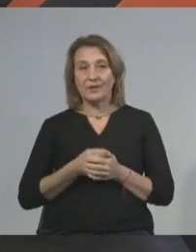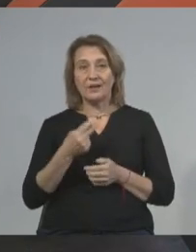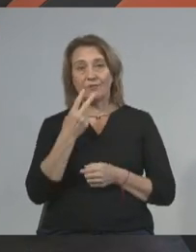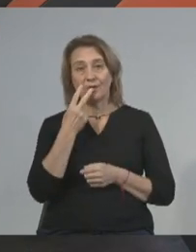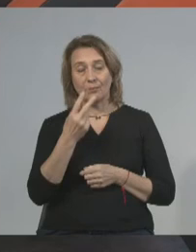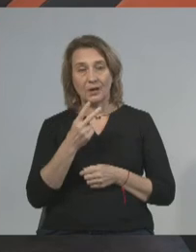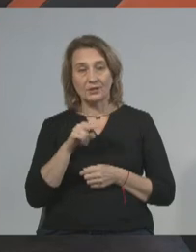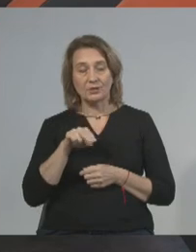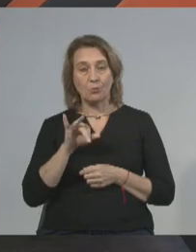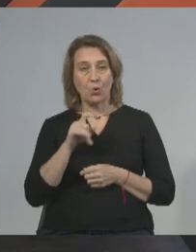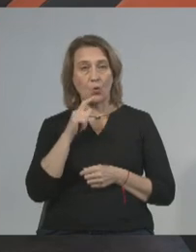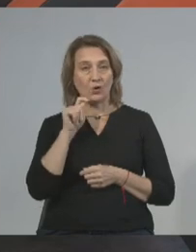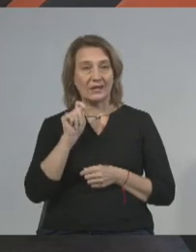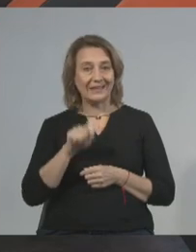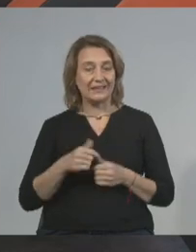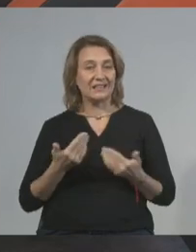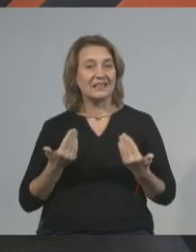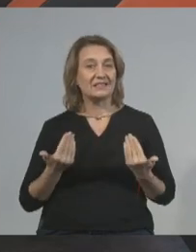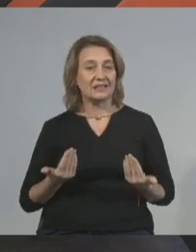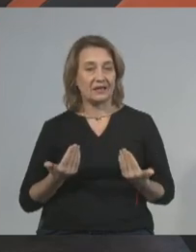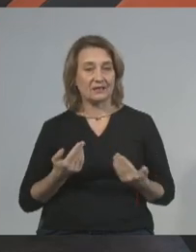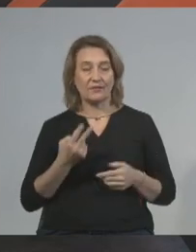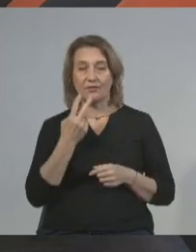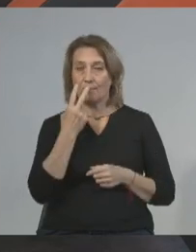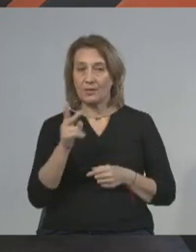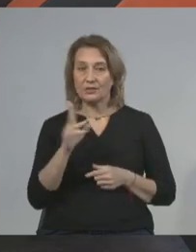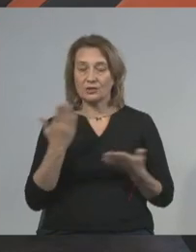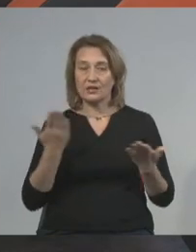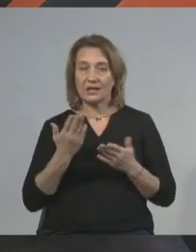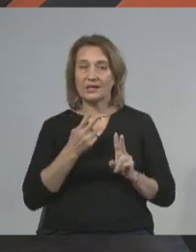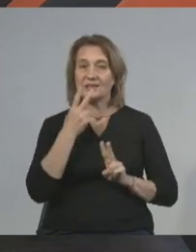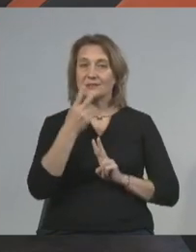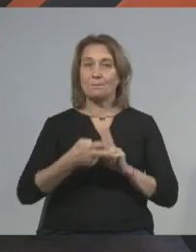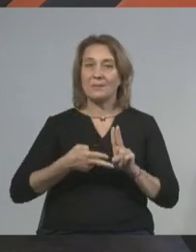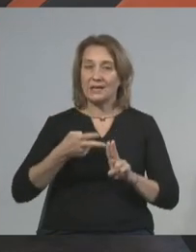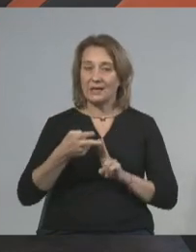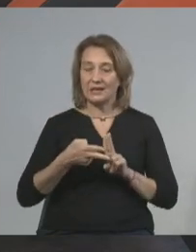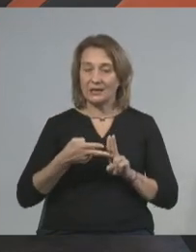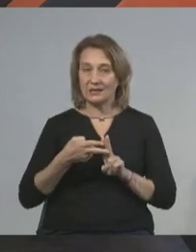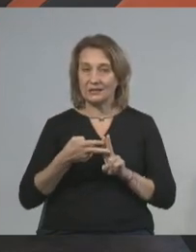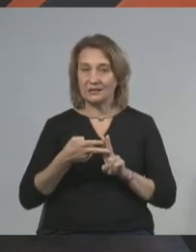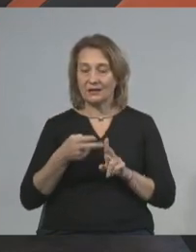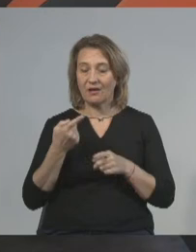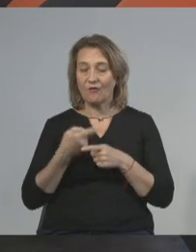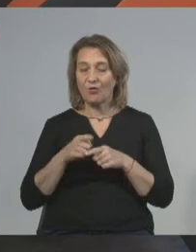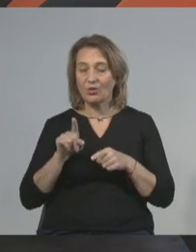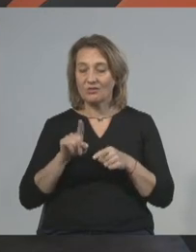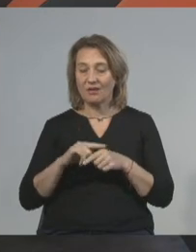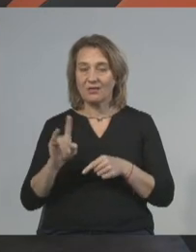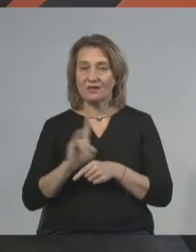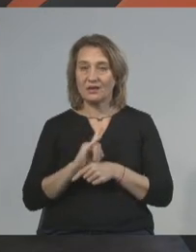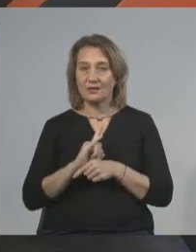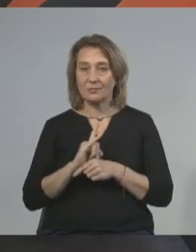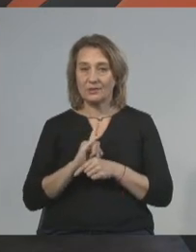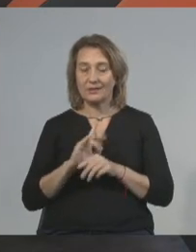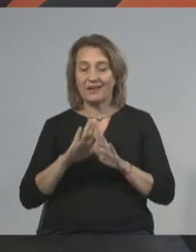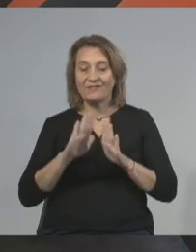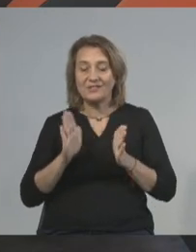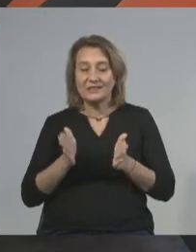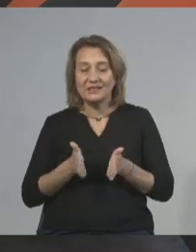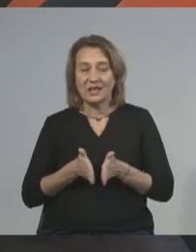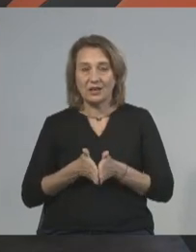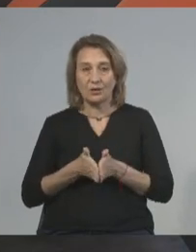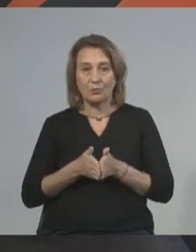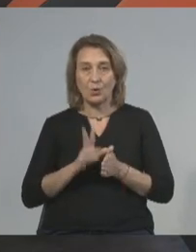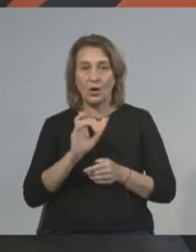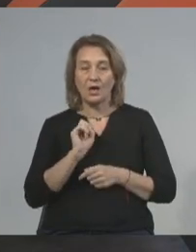changes or evolutions uh in in these narratives and generally do do you think that